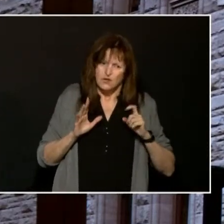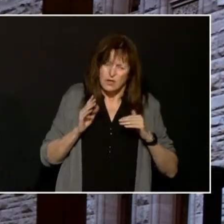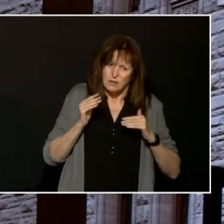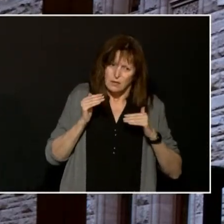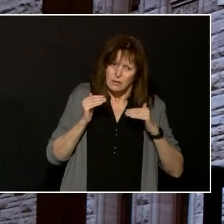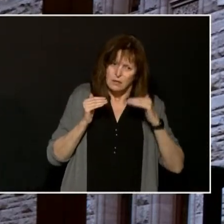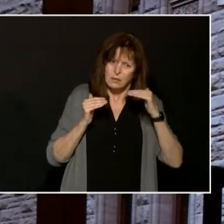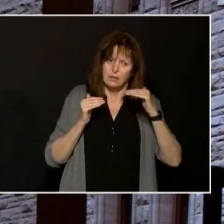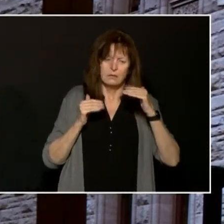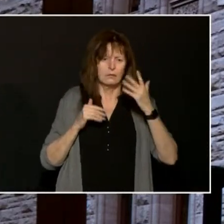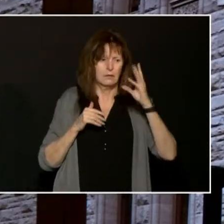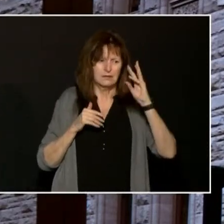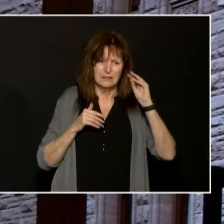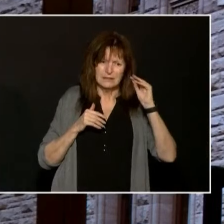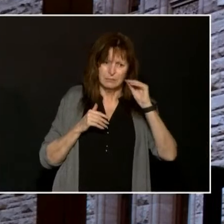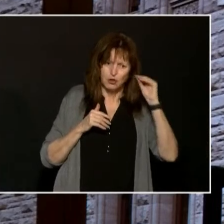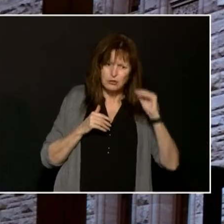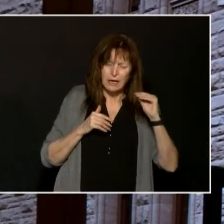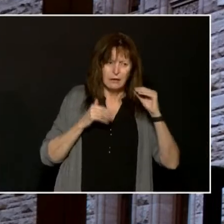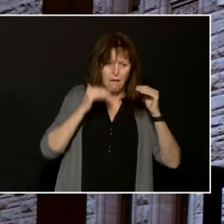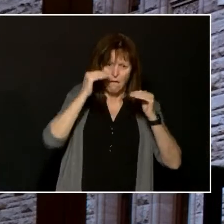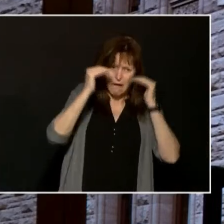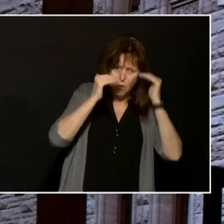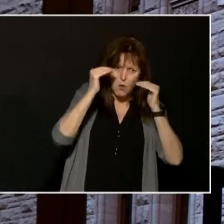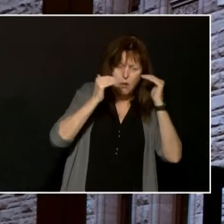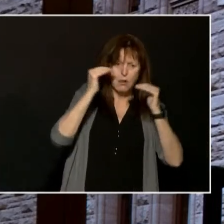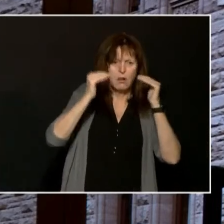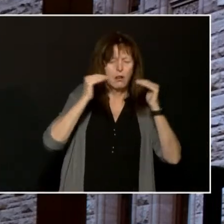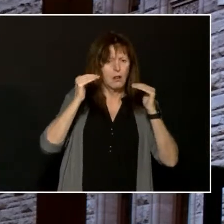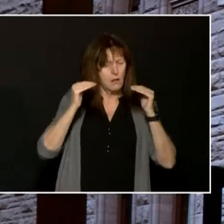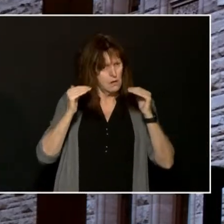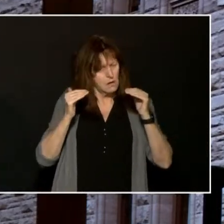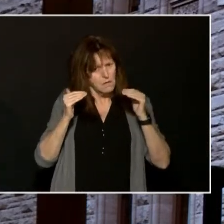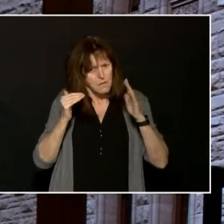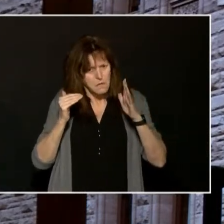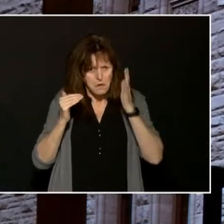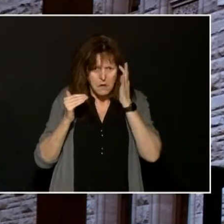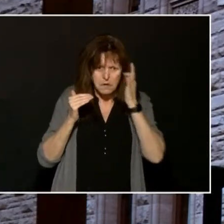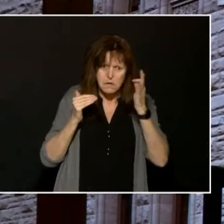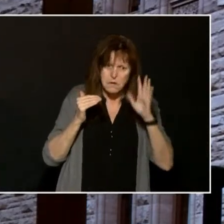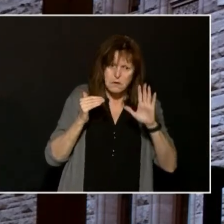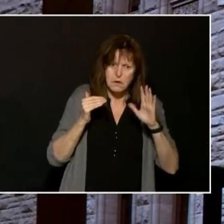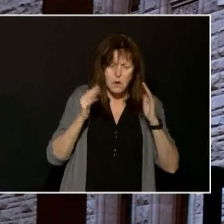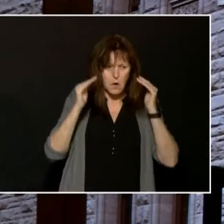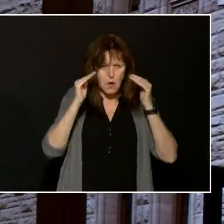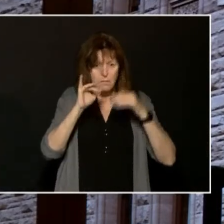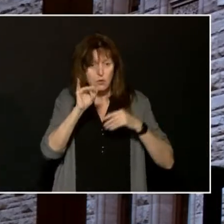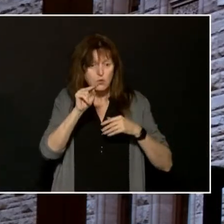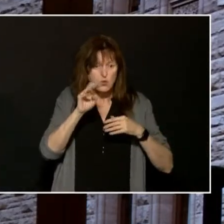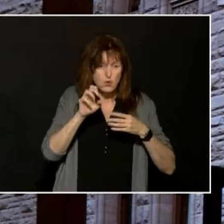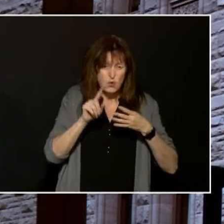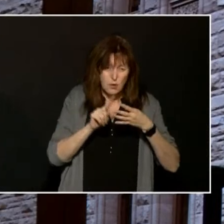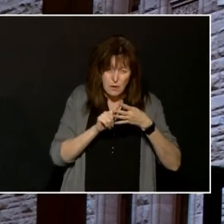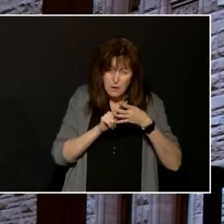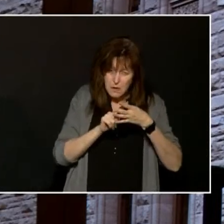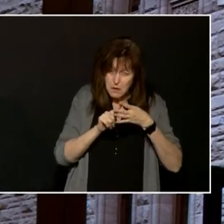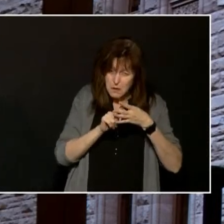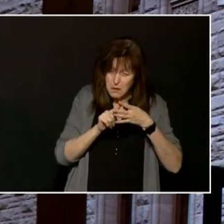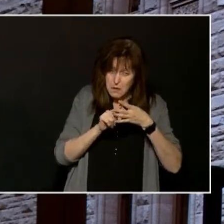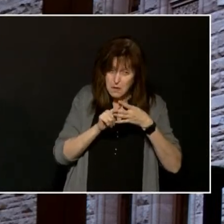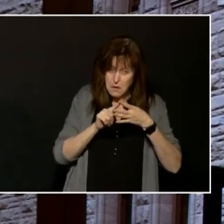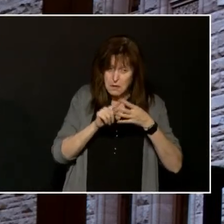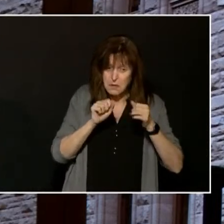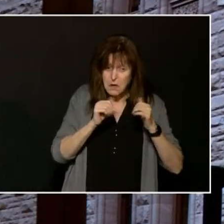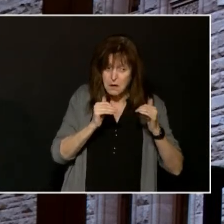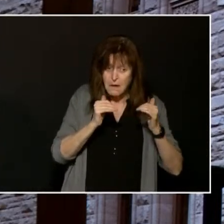population vaccinated. We're hopeful that by the early part of June, we might even get that up to 70%. And that puts us at par with many other